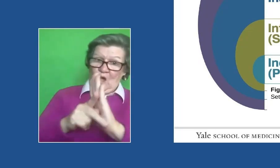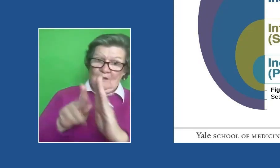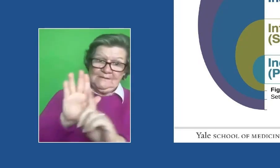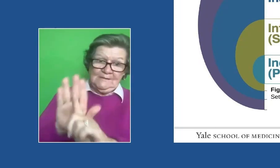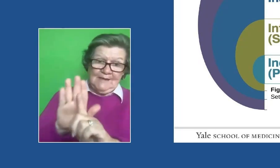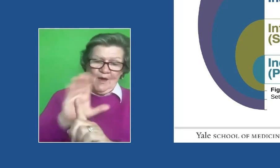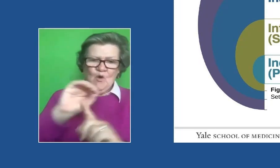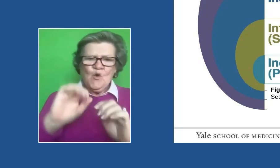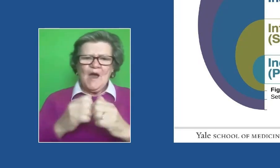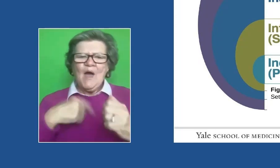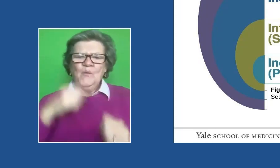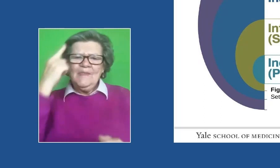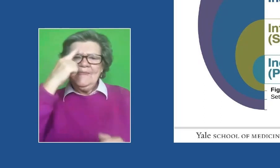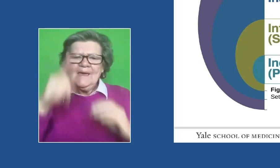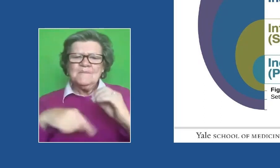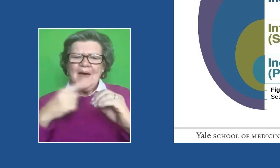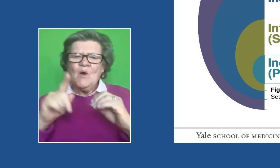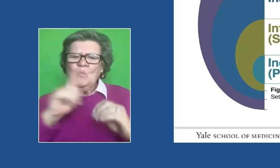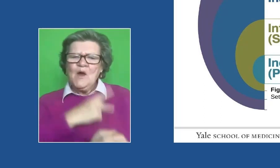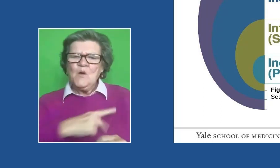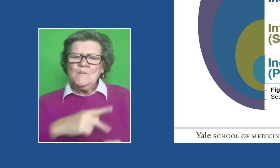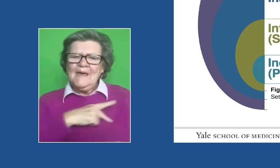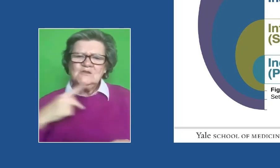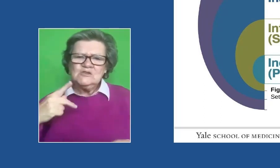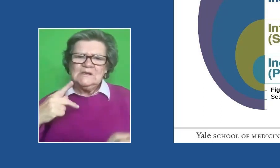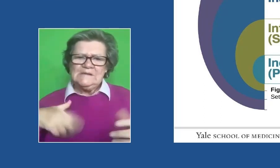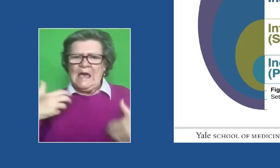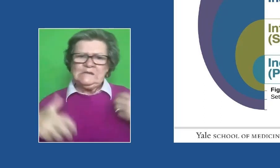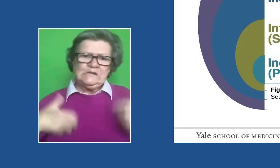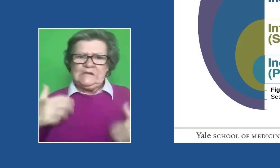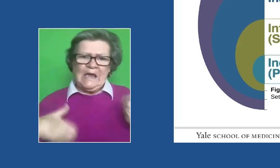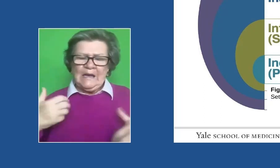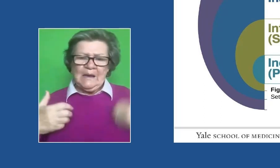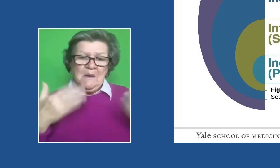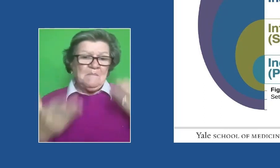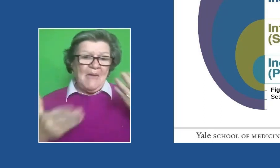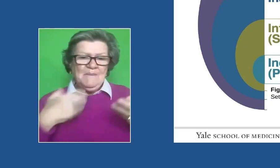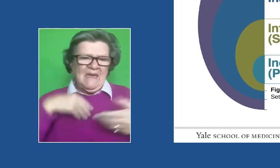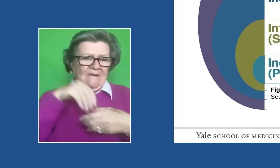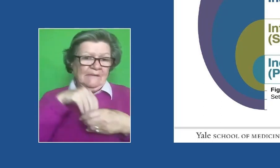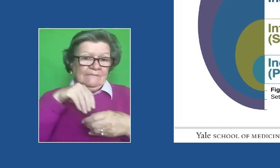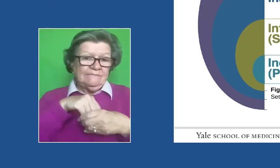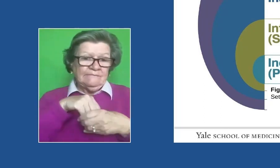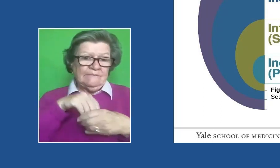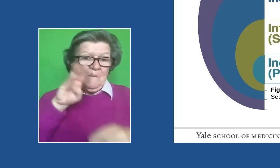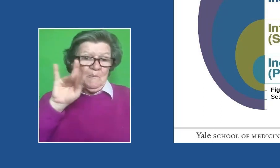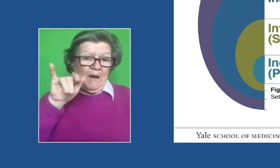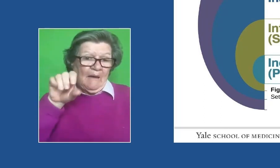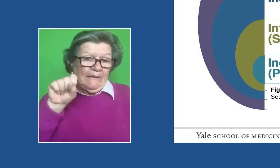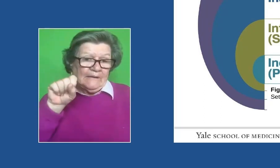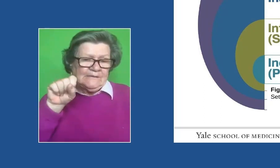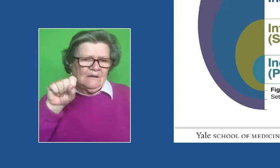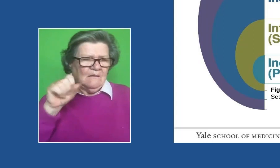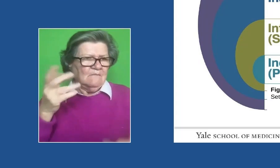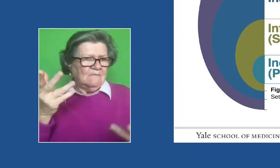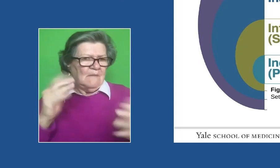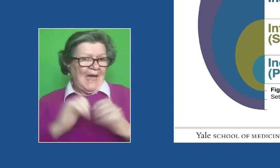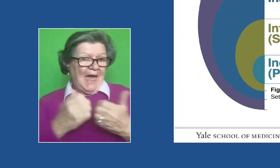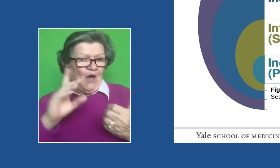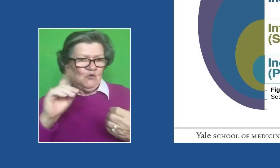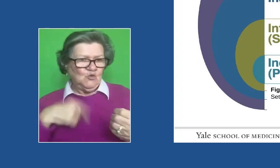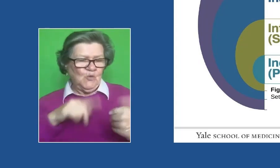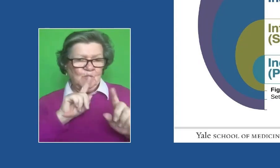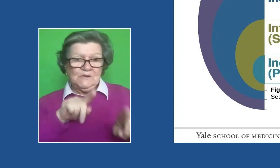think about where patients are agitated or protocols that may have implicit bias introduced in there just about how to respond. So